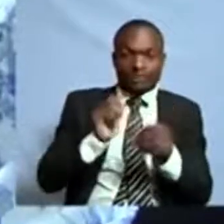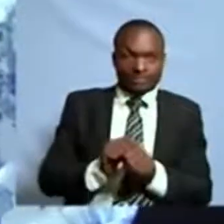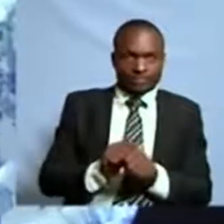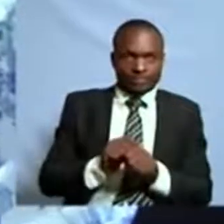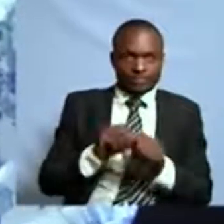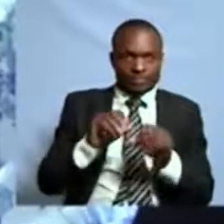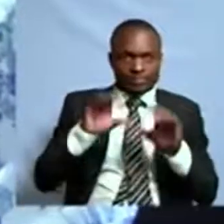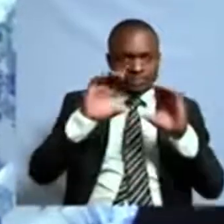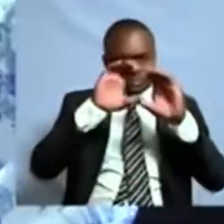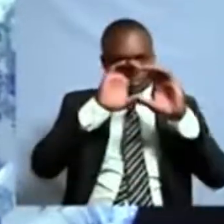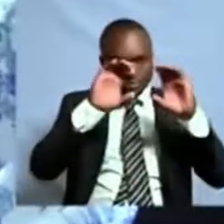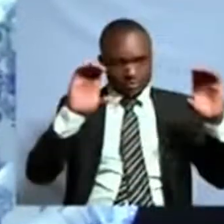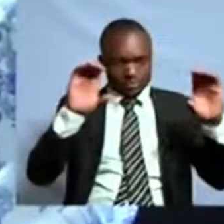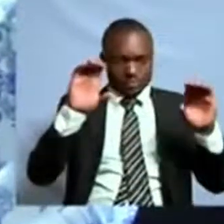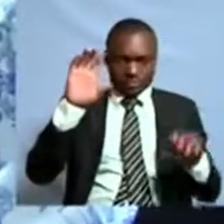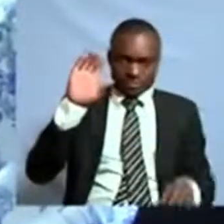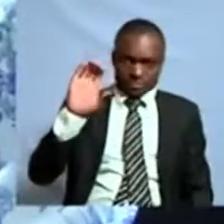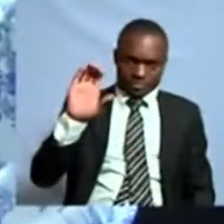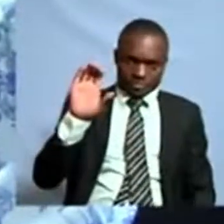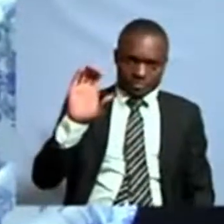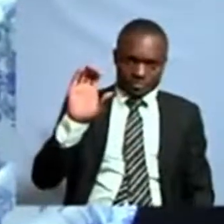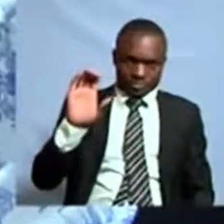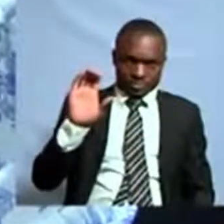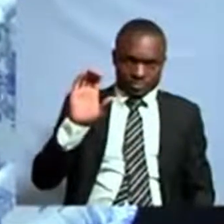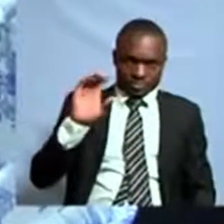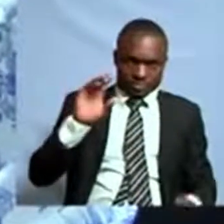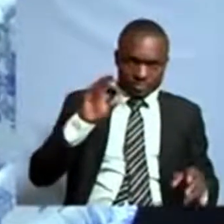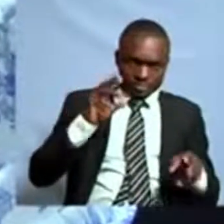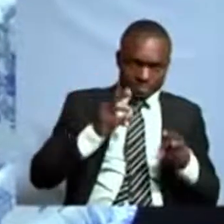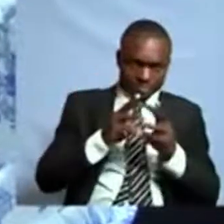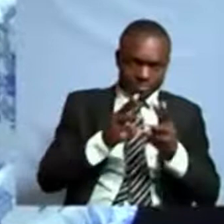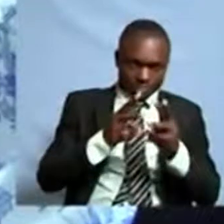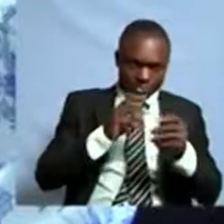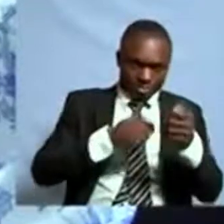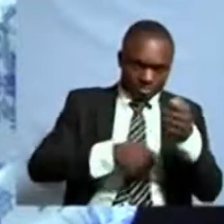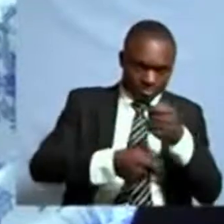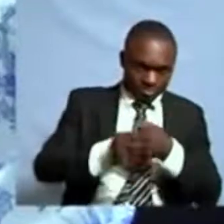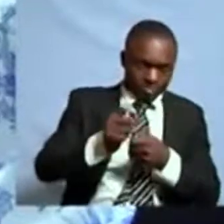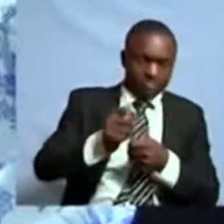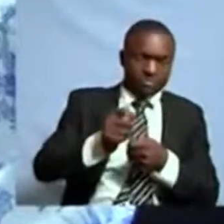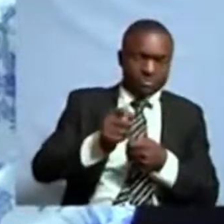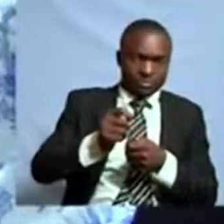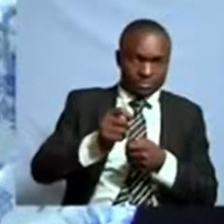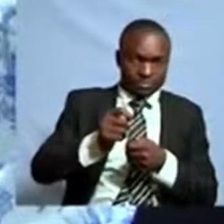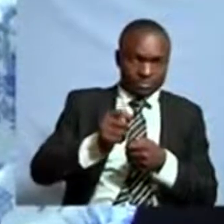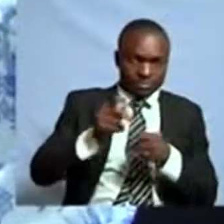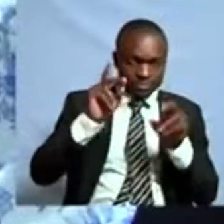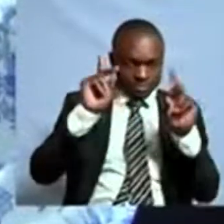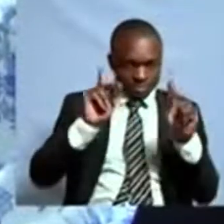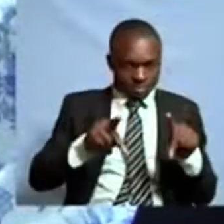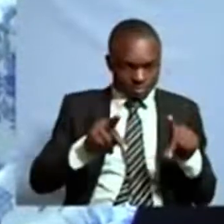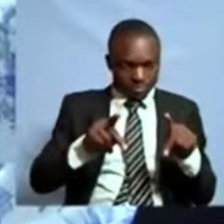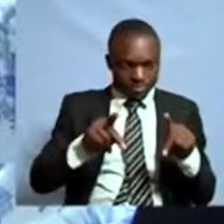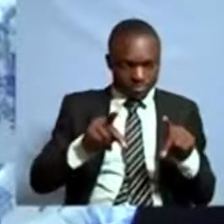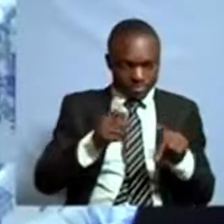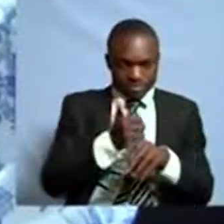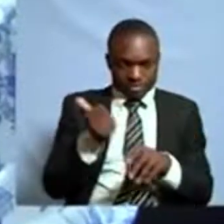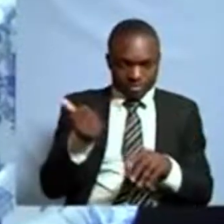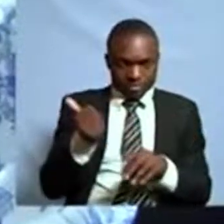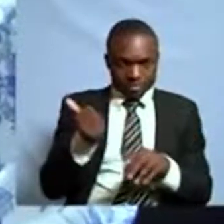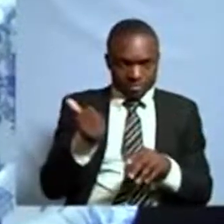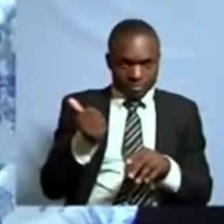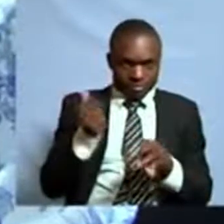Paragraph C. The manner of transfer of pensionable employment in respect of persons covered under other pension